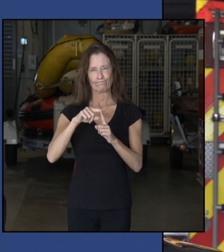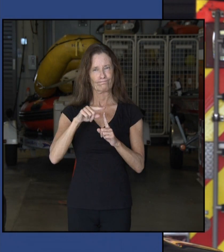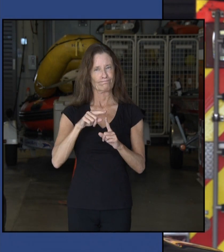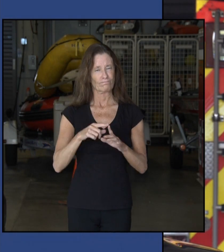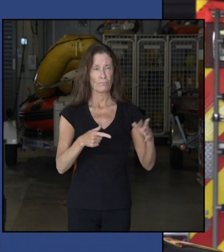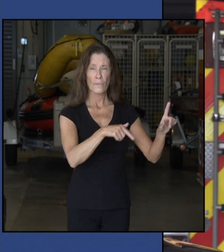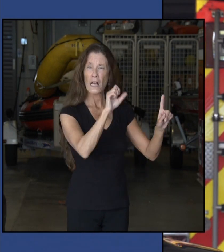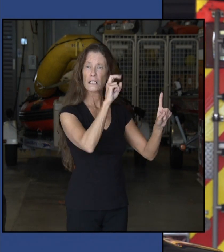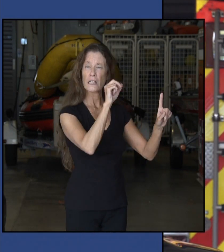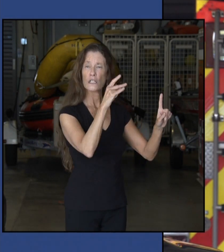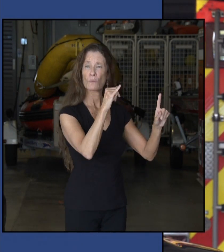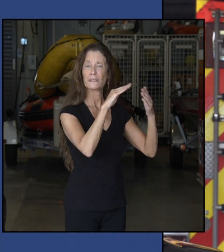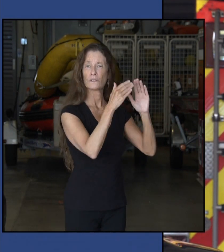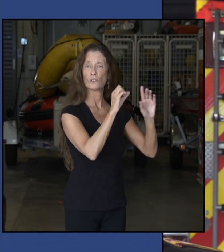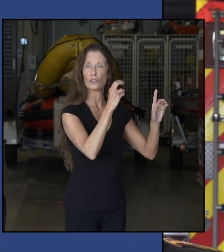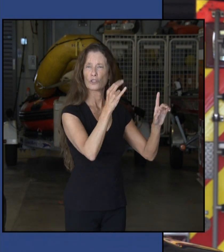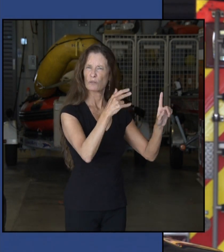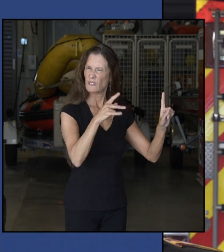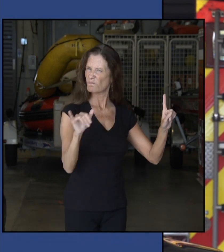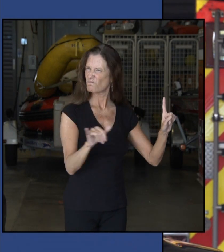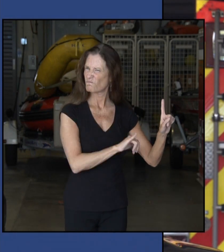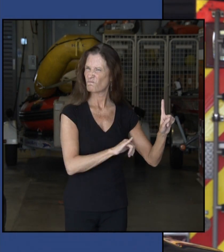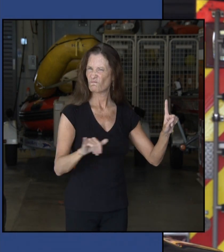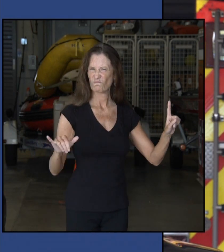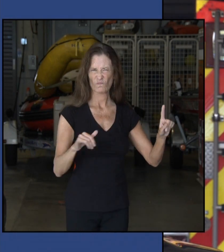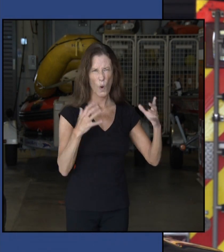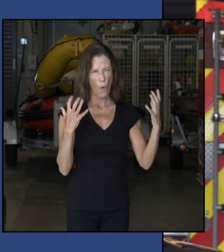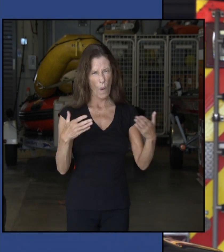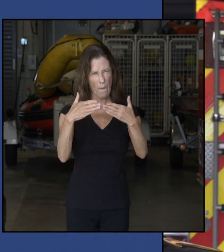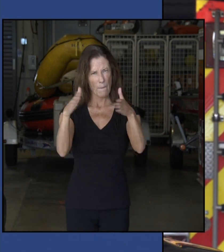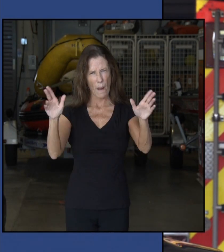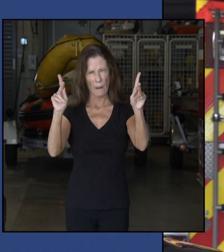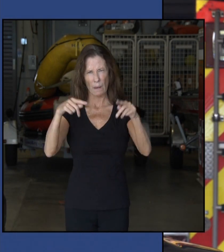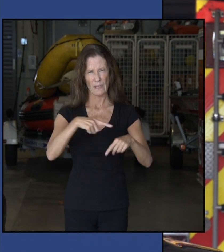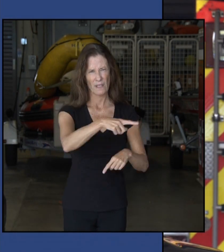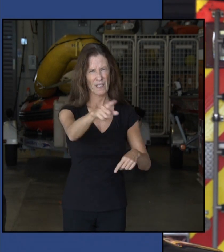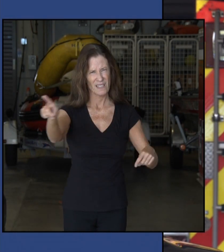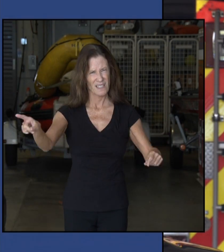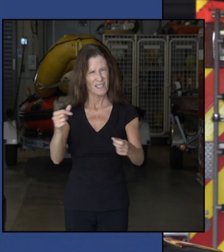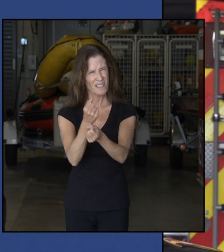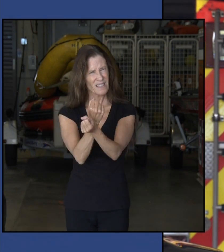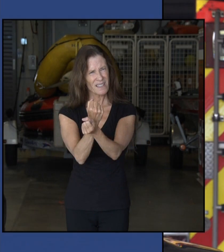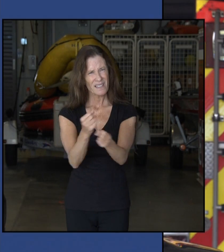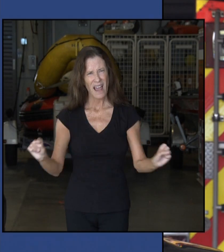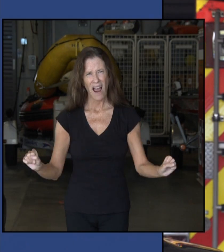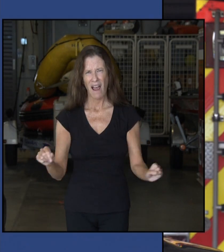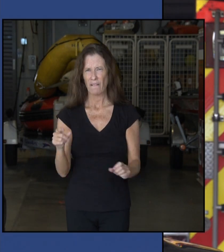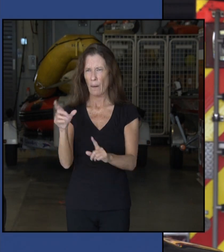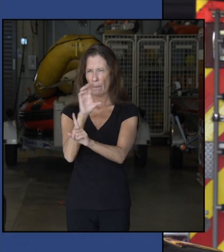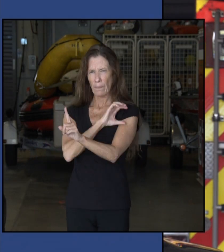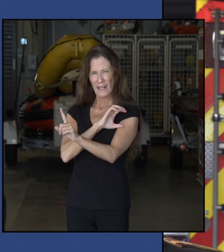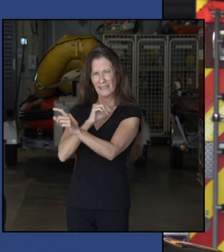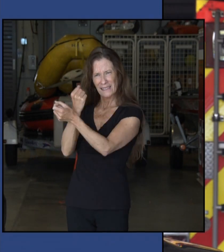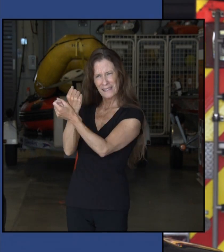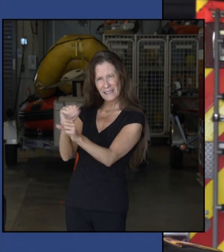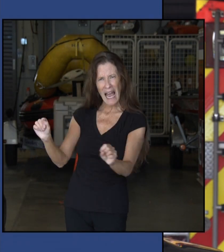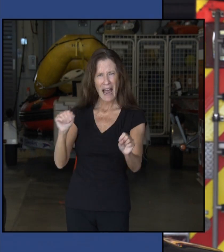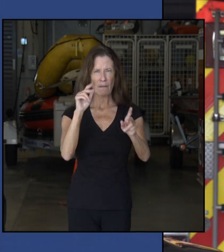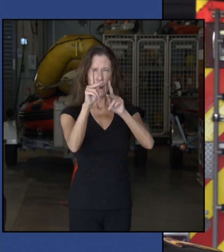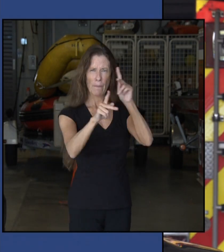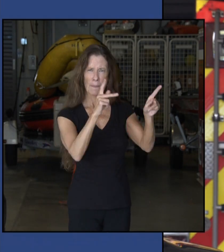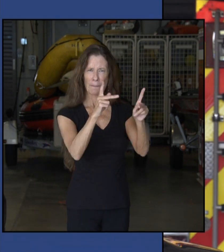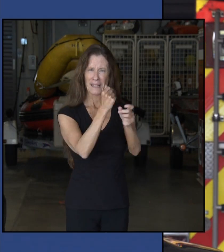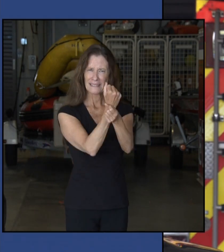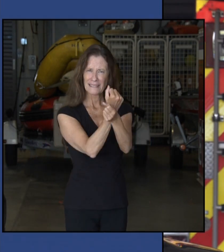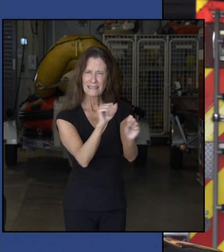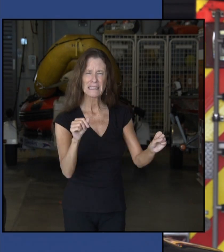first-rate public safety team, our sworn officers, the volunteers in our 2 outstanding fire companies, Rescue Fire Company